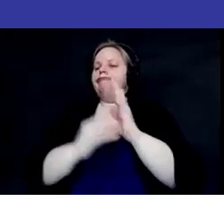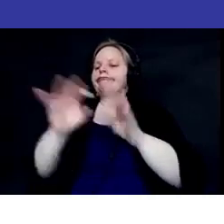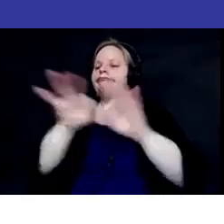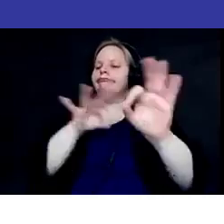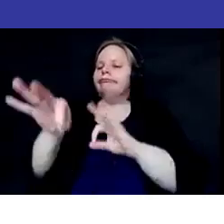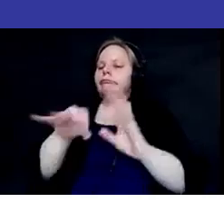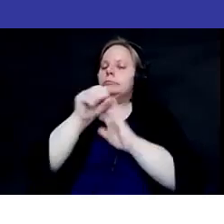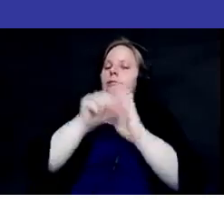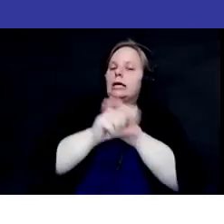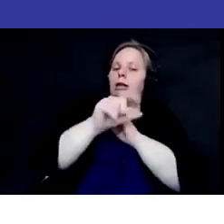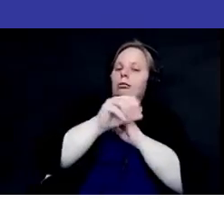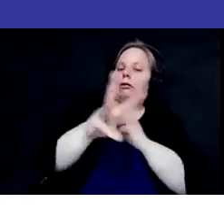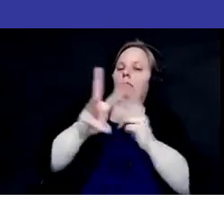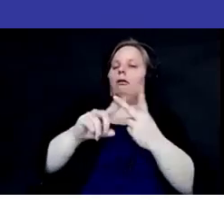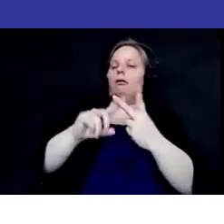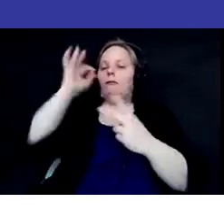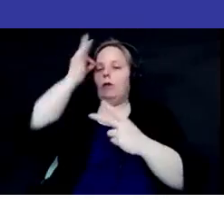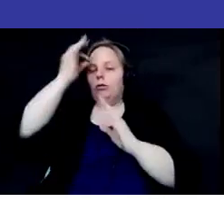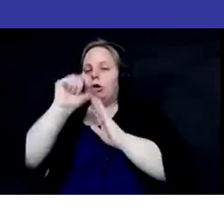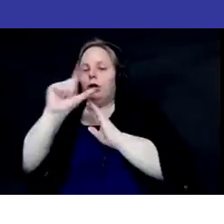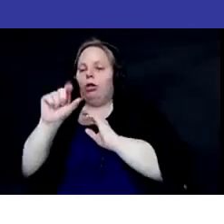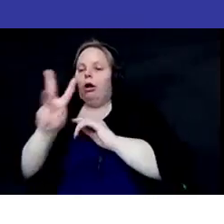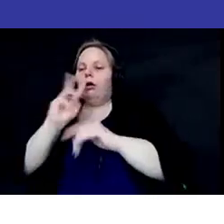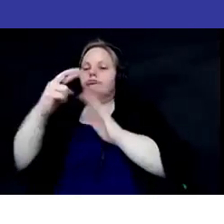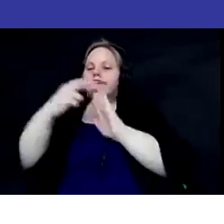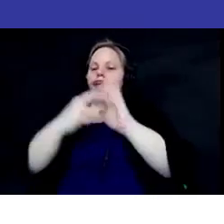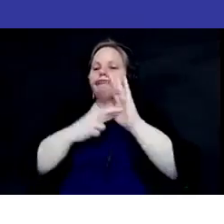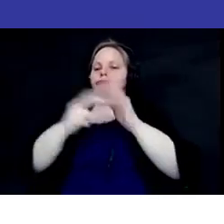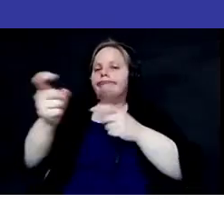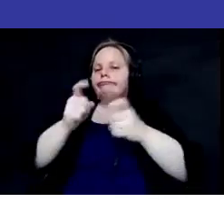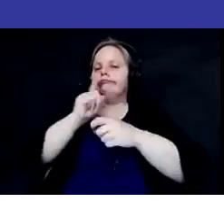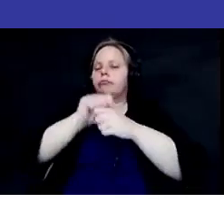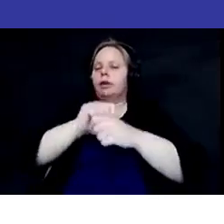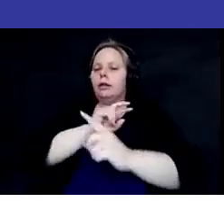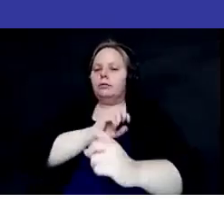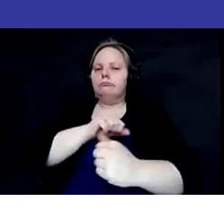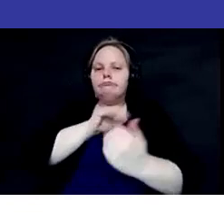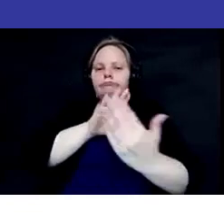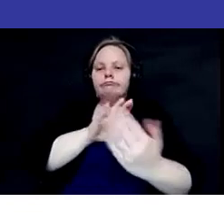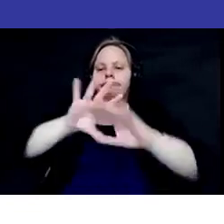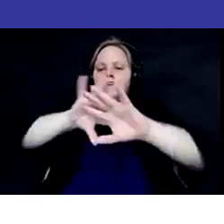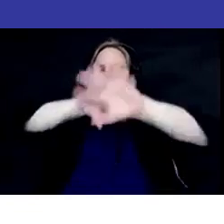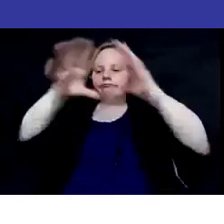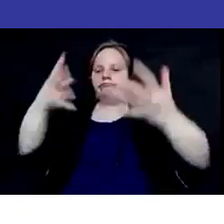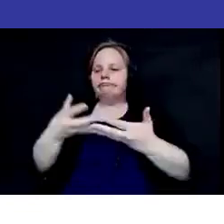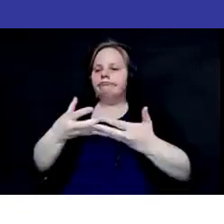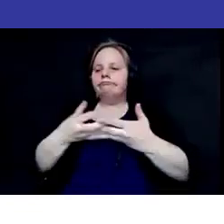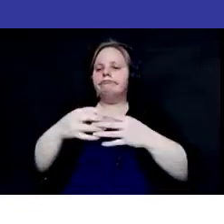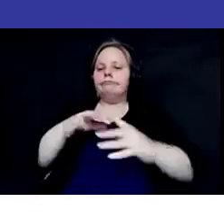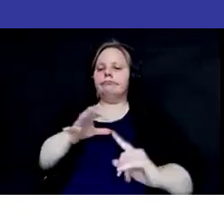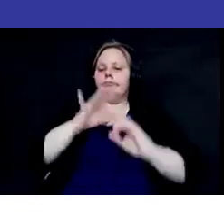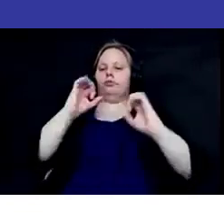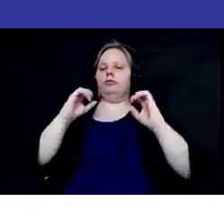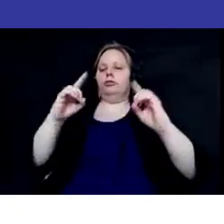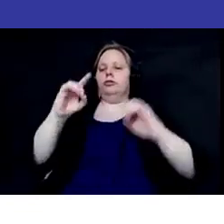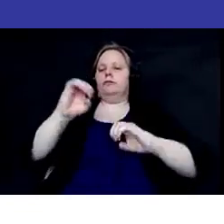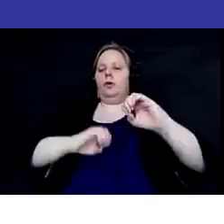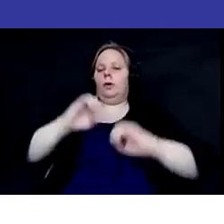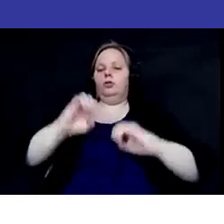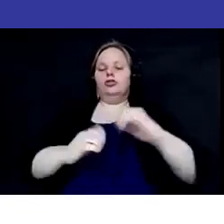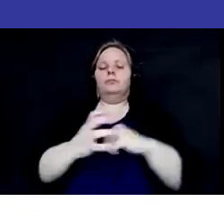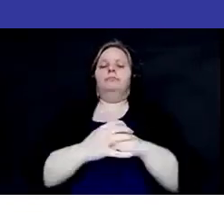statutes, rules, and regulations actually address comprehensive special education evaluation. Reference